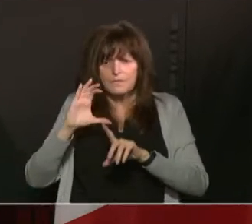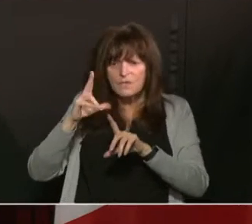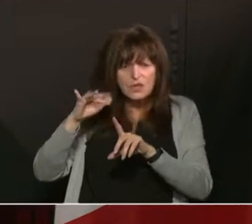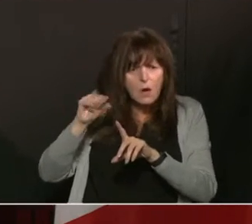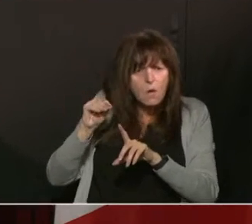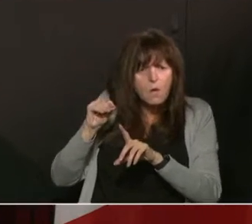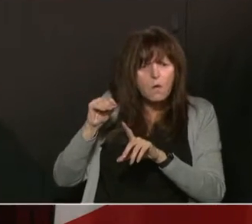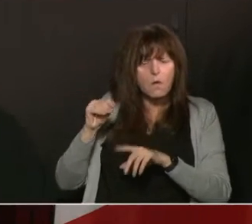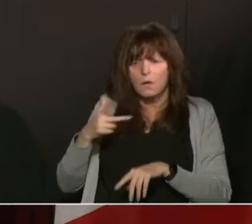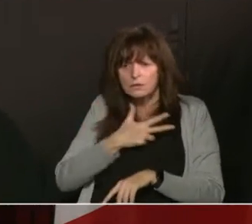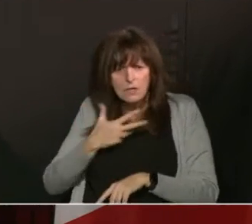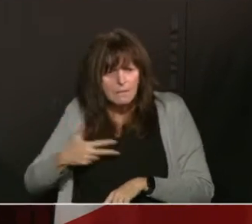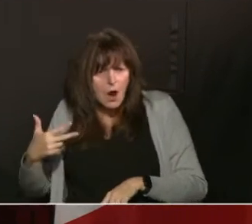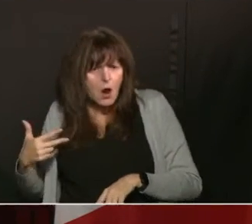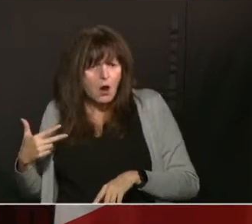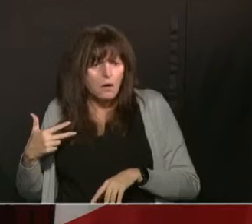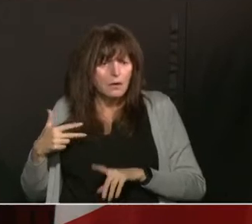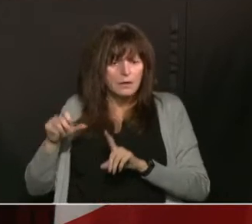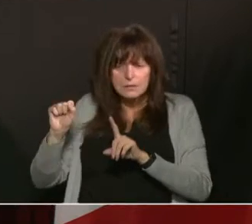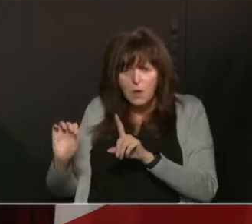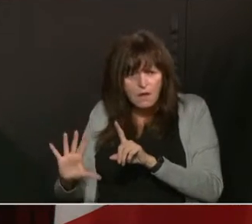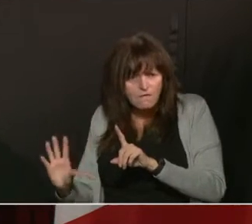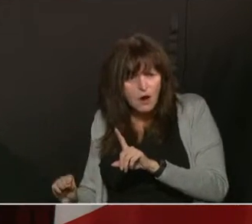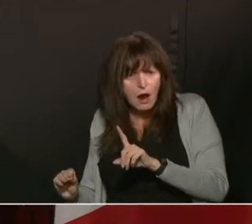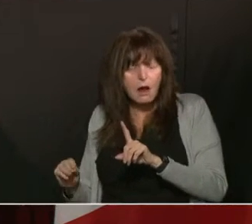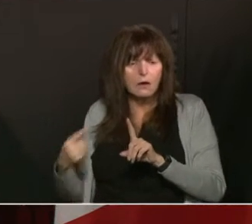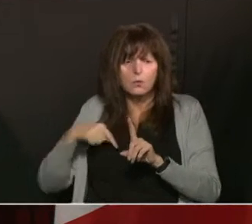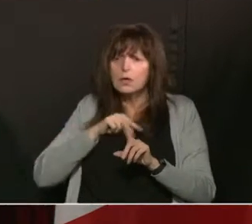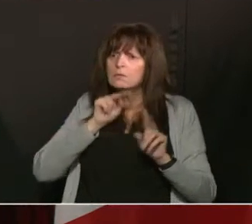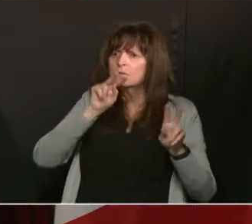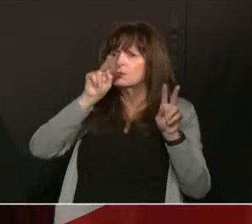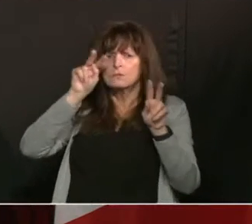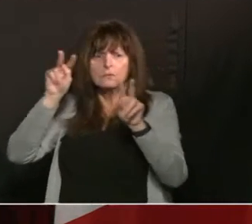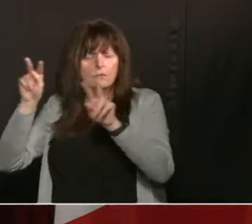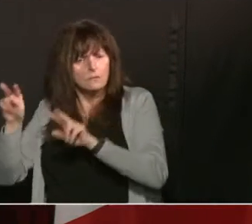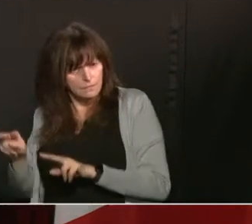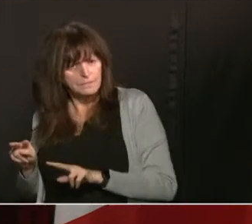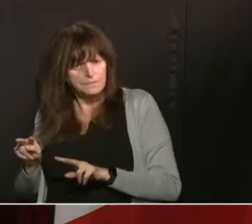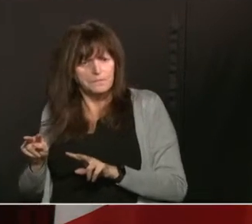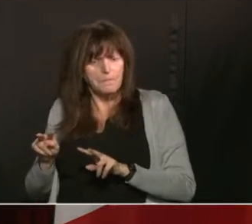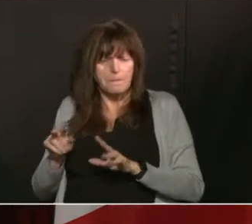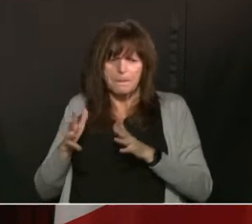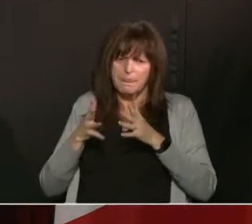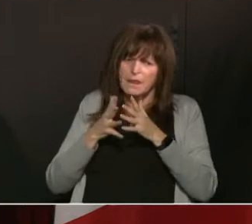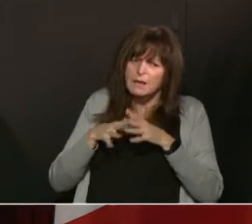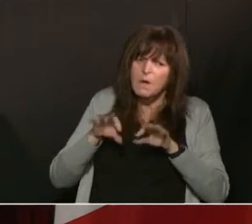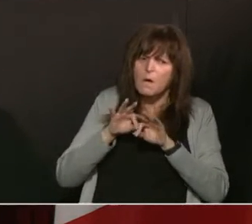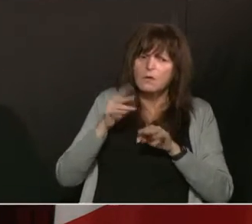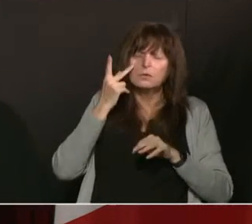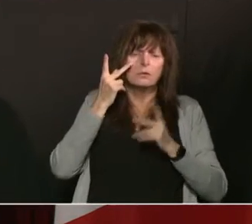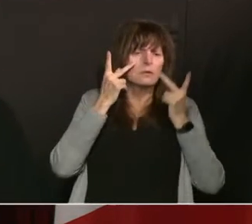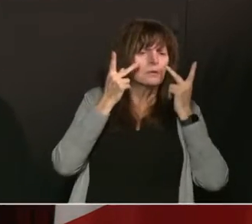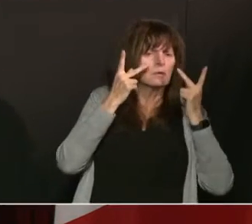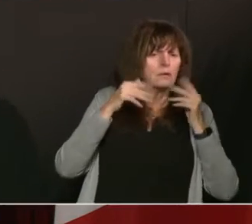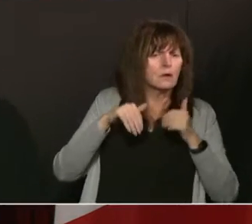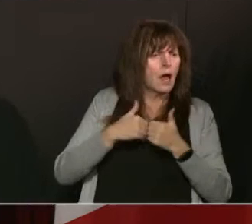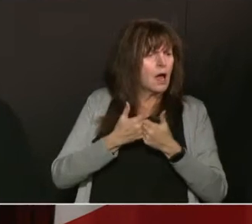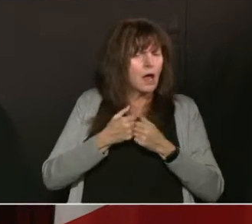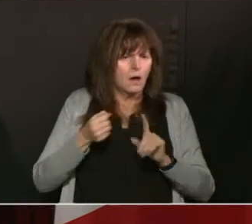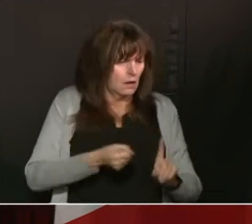Africa. It's very important that we have an understanding of the impact of this virus on children. We're not seeing any